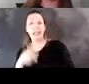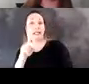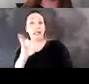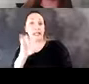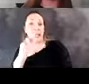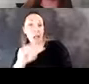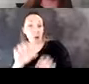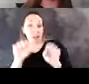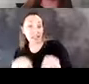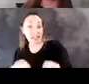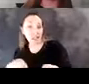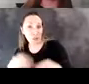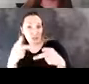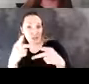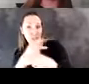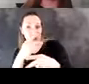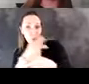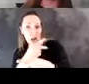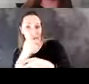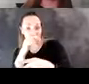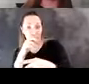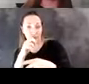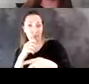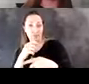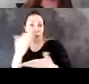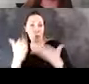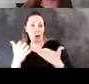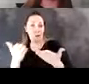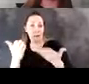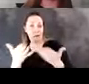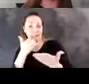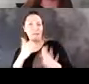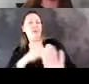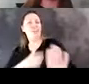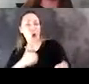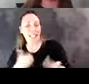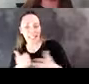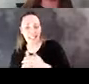able to figure out, troubleshoot what might be happening? Sorry, guys.